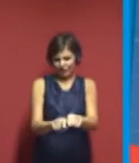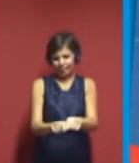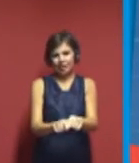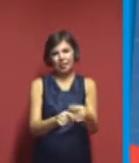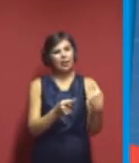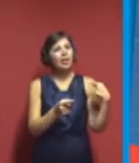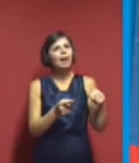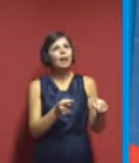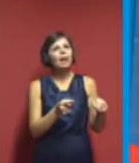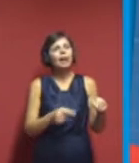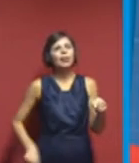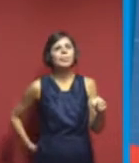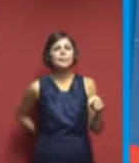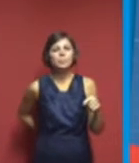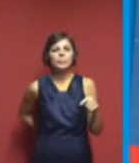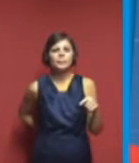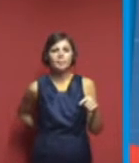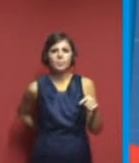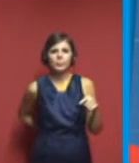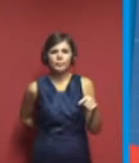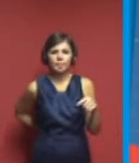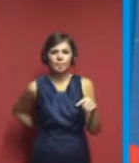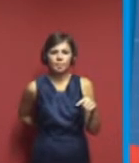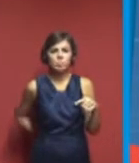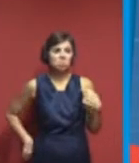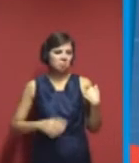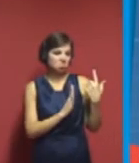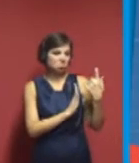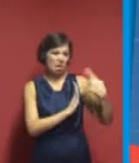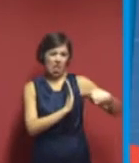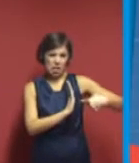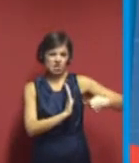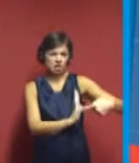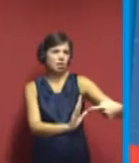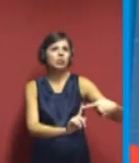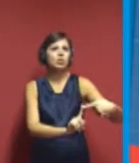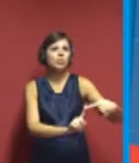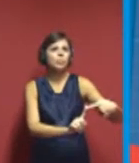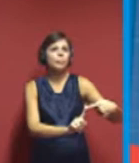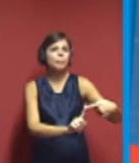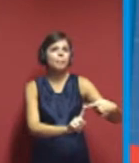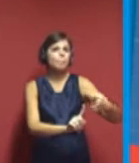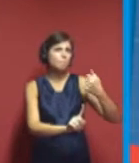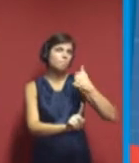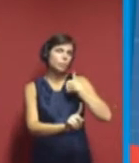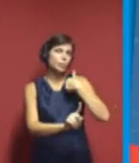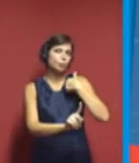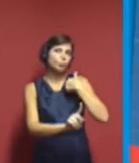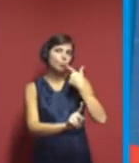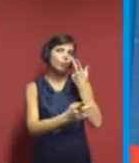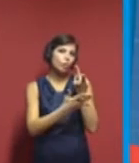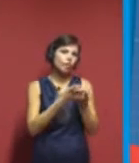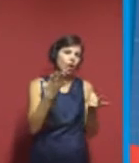expensive 3D LiDAR, which costs $75,000, and it is used to recognize the environment, to create a high-resolution 3D map